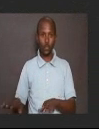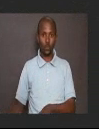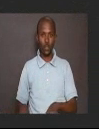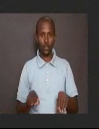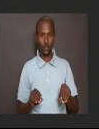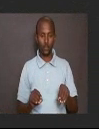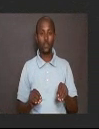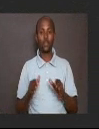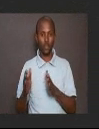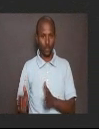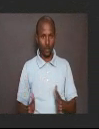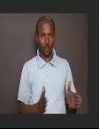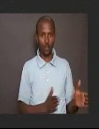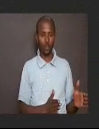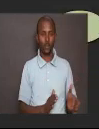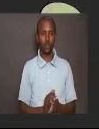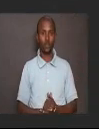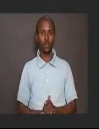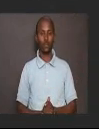Students, let's get ready.